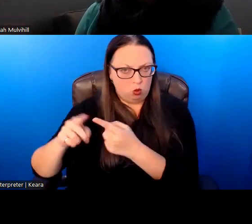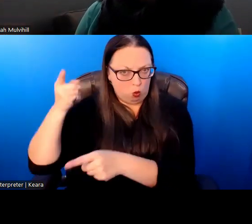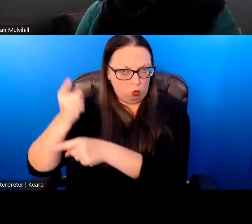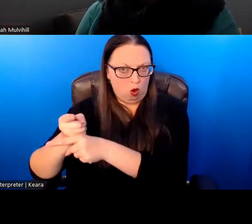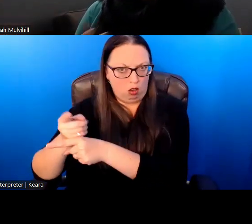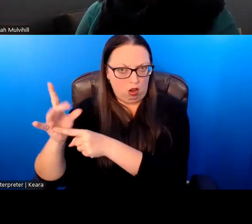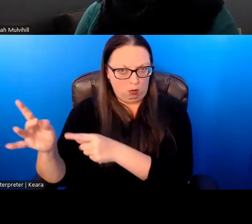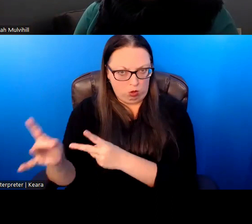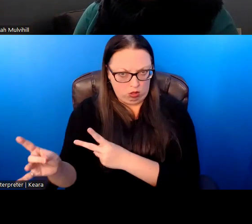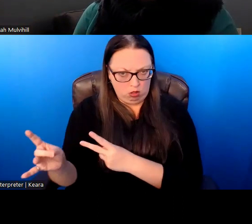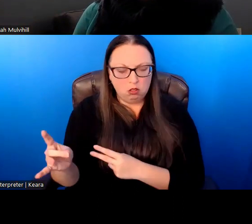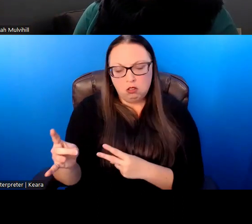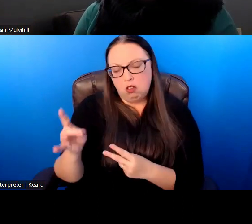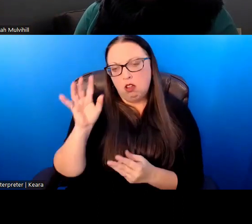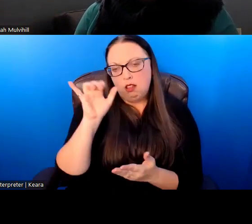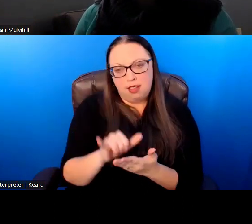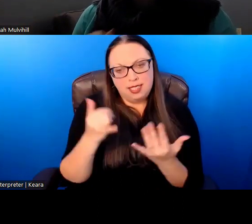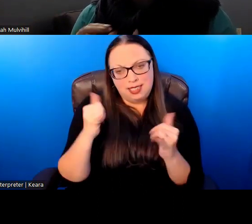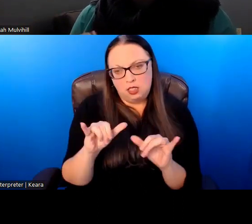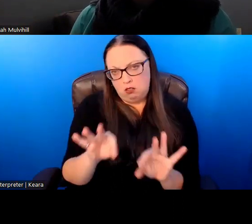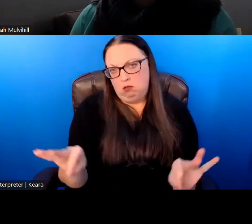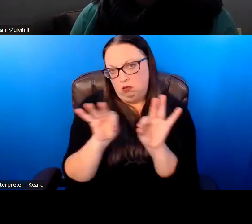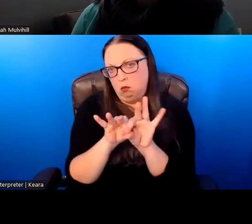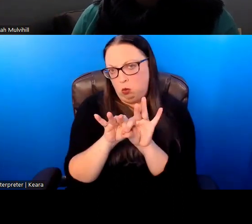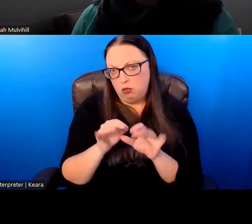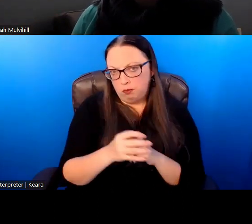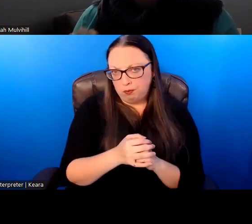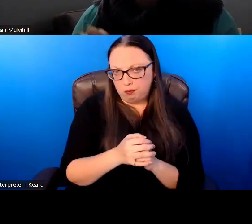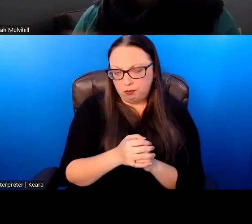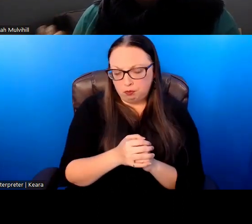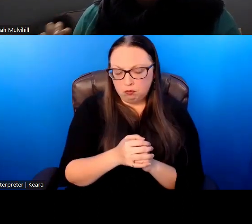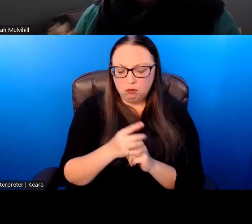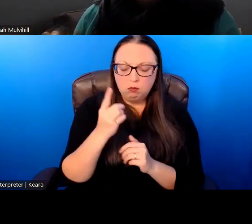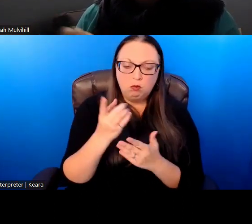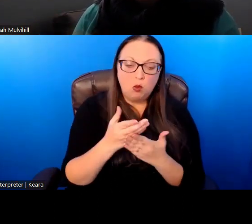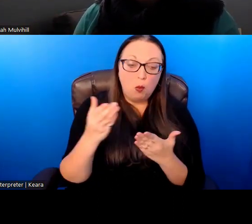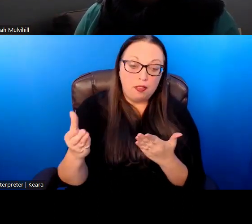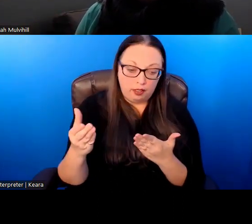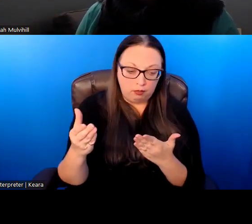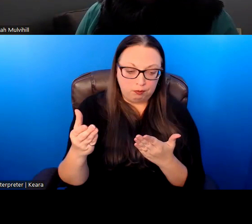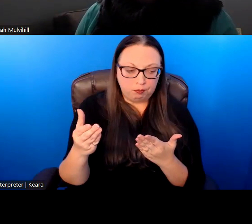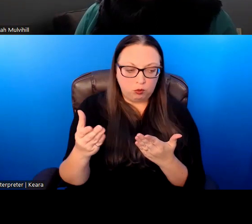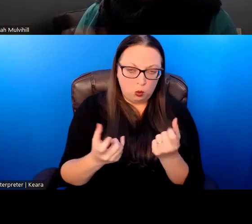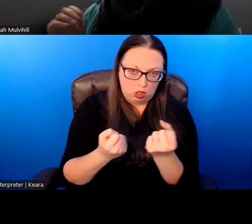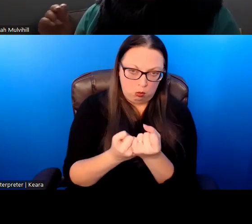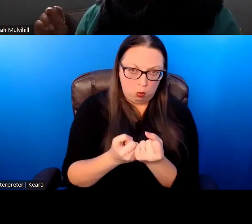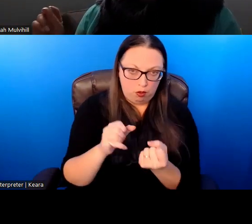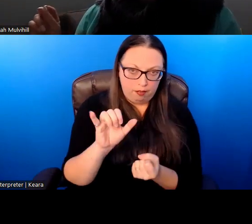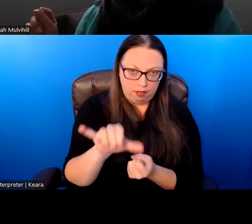option. I do think that that's so important. One of the things that we've done to underline that has